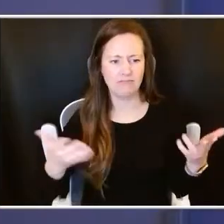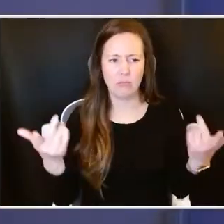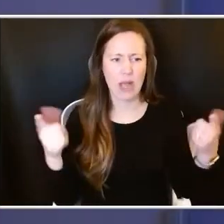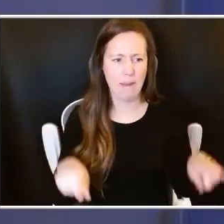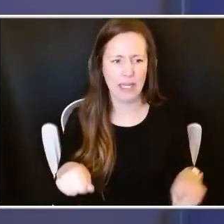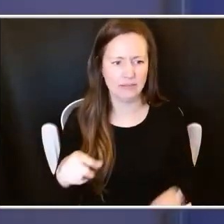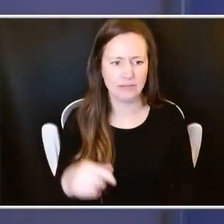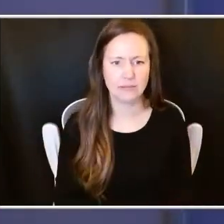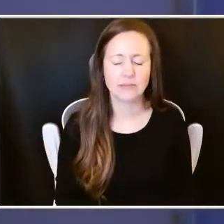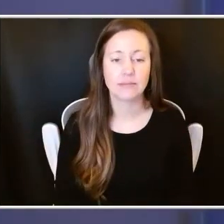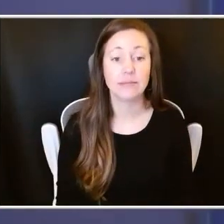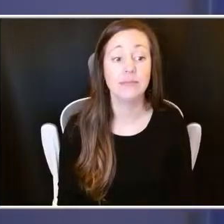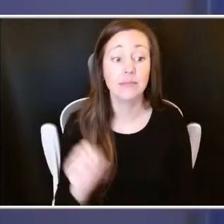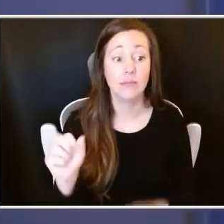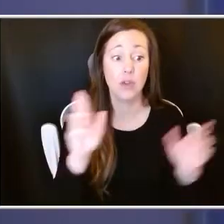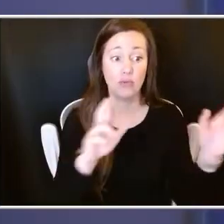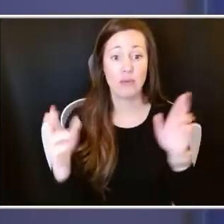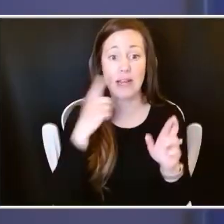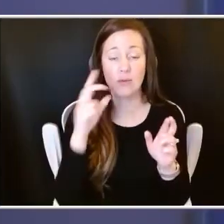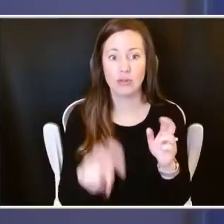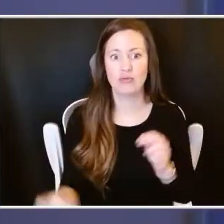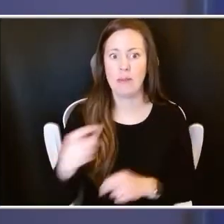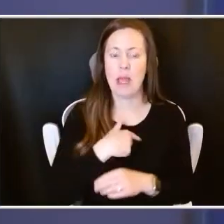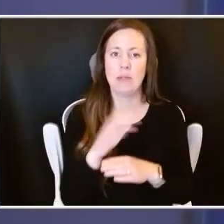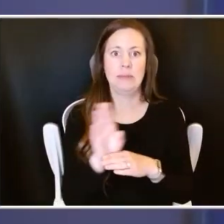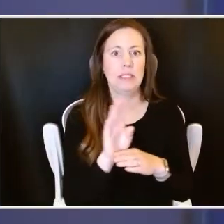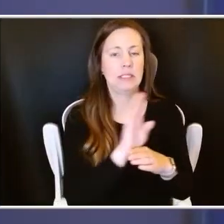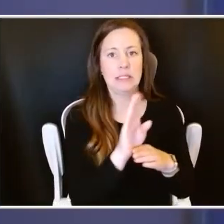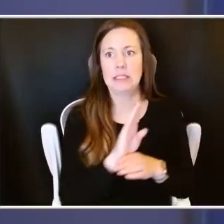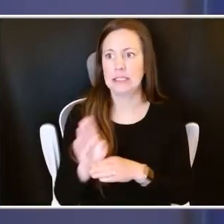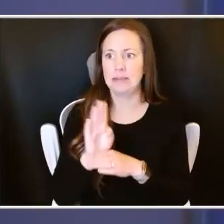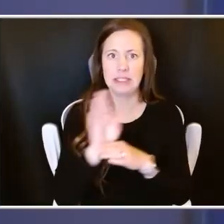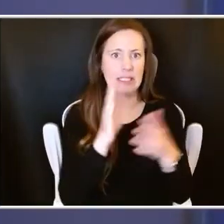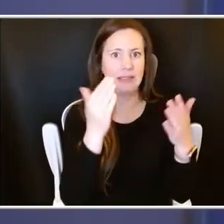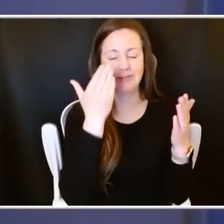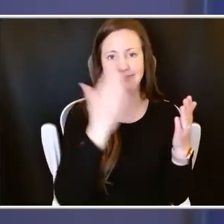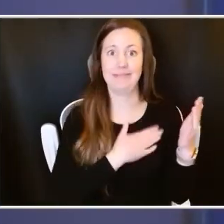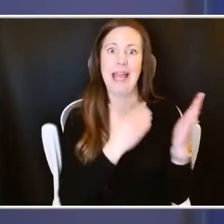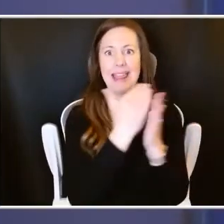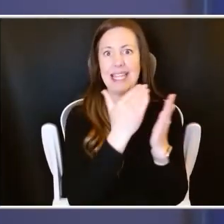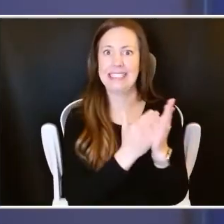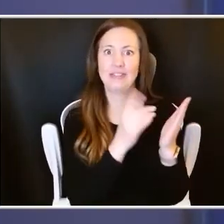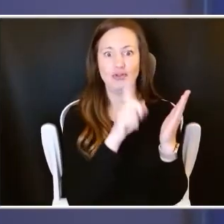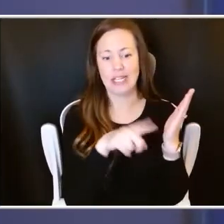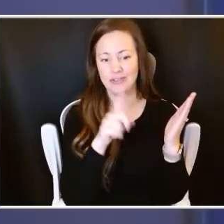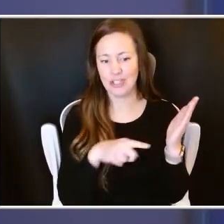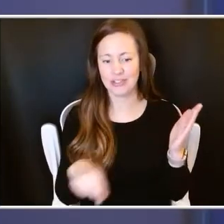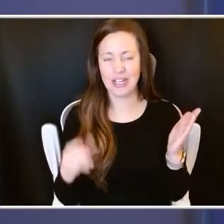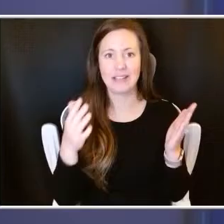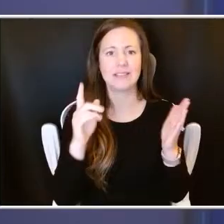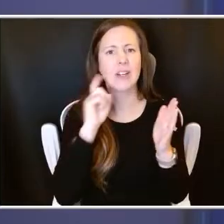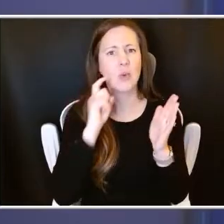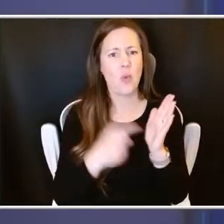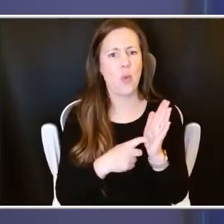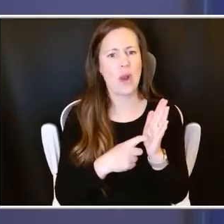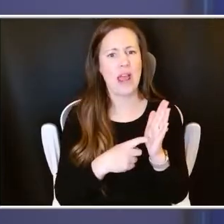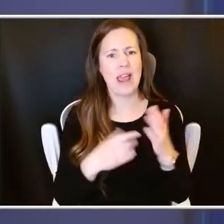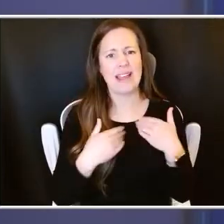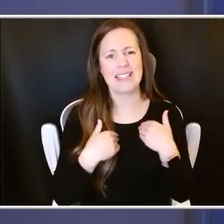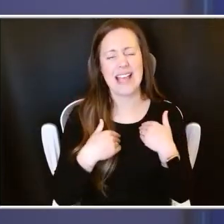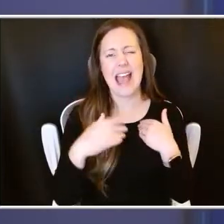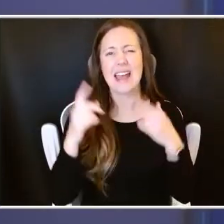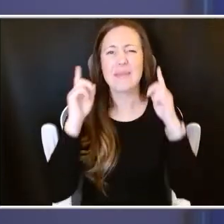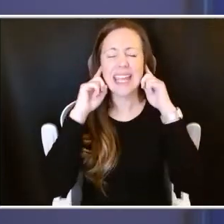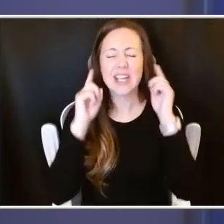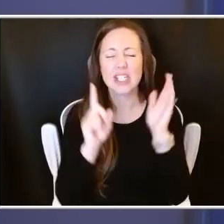the trip, I was very busy checking all the boxes and noticed that I had kind of a ringing in my ears, a little bit of